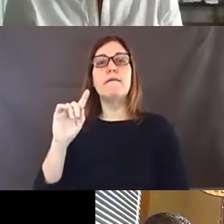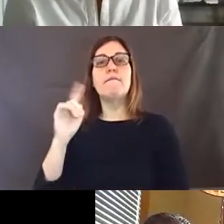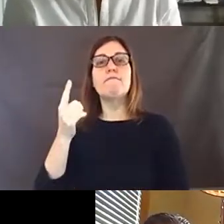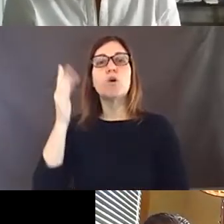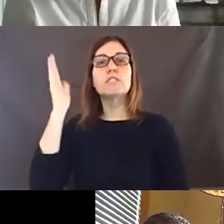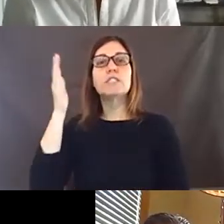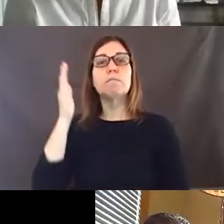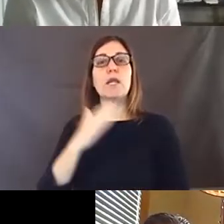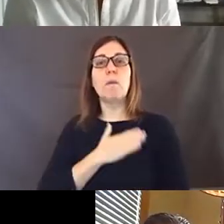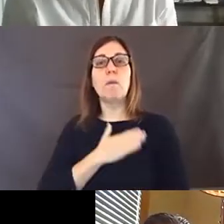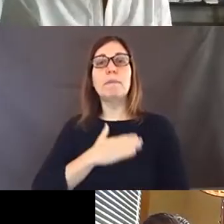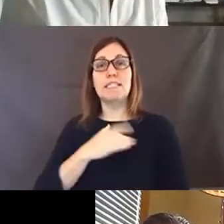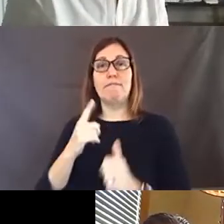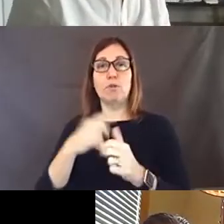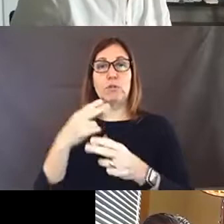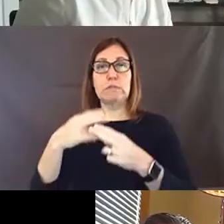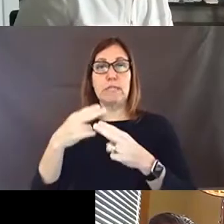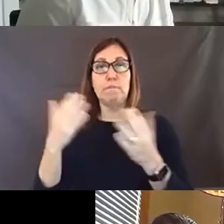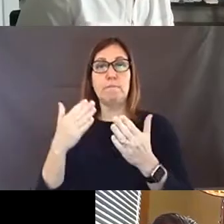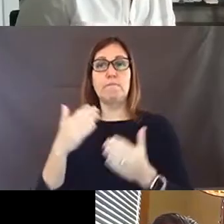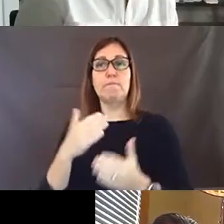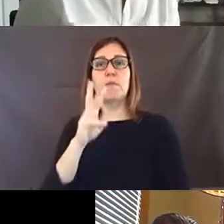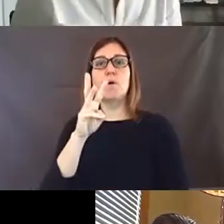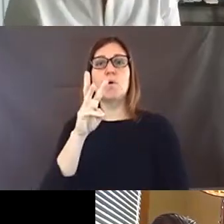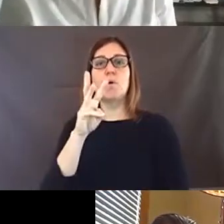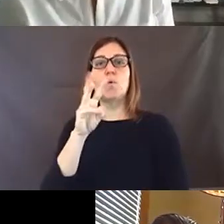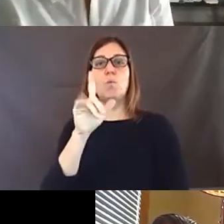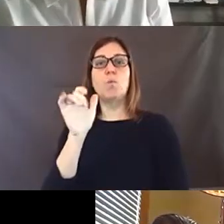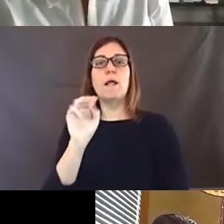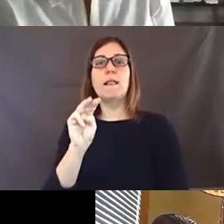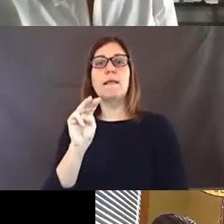I have listed is William Parker.